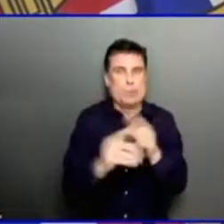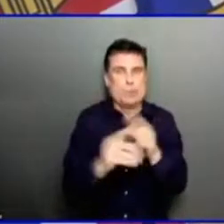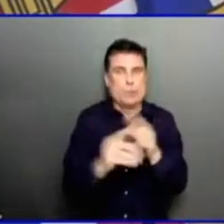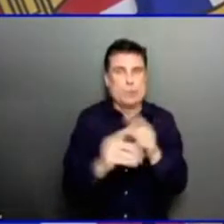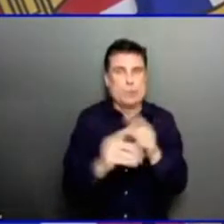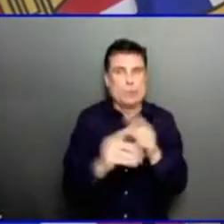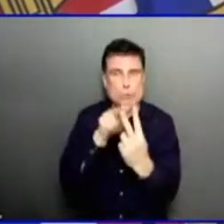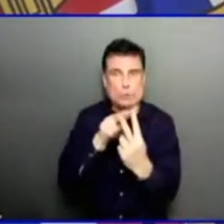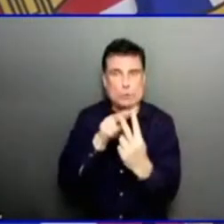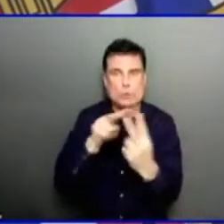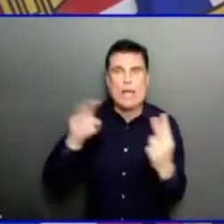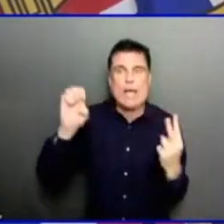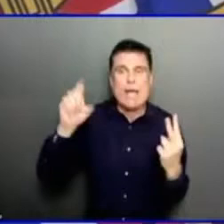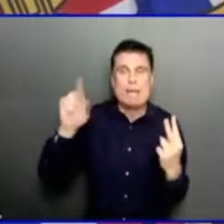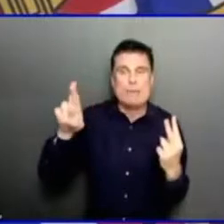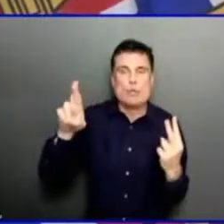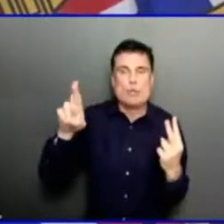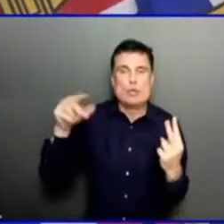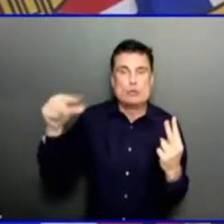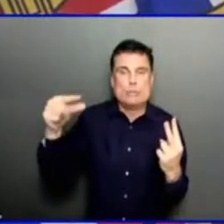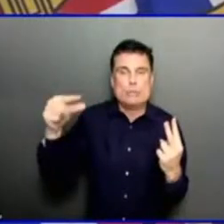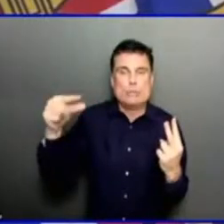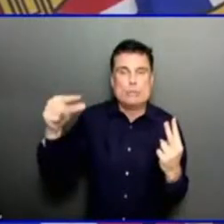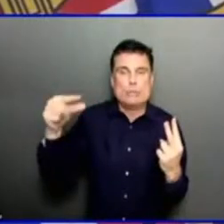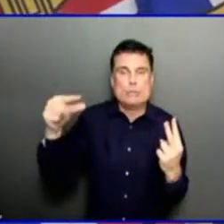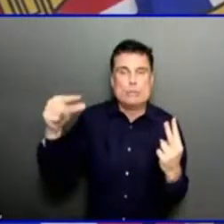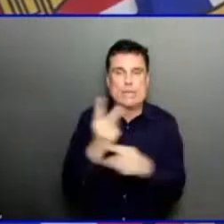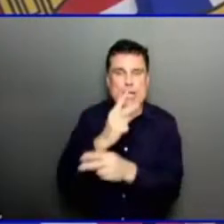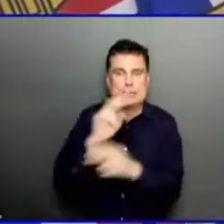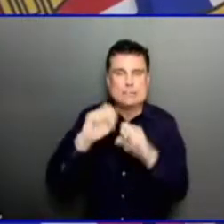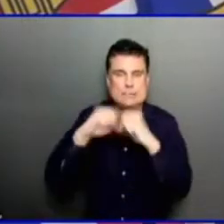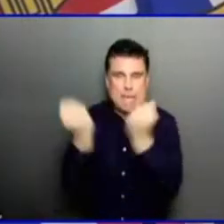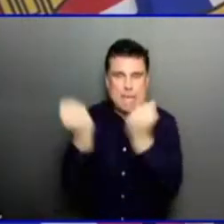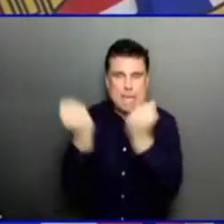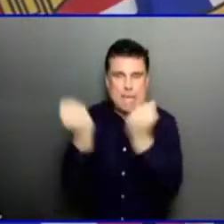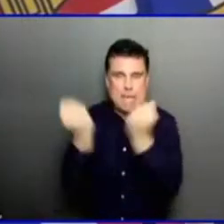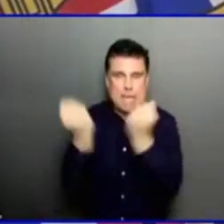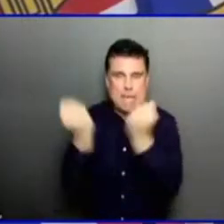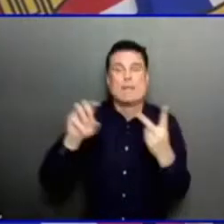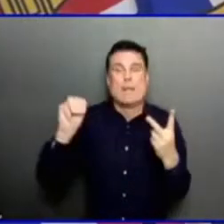over, including a large outbreak at the Thalburn Care Center. And